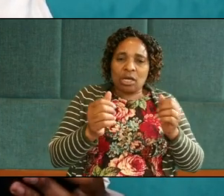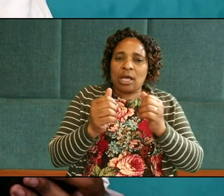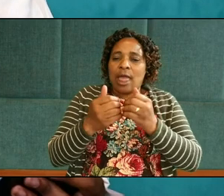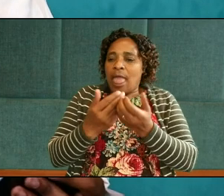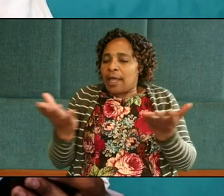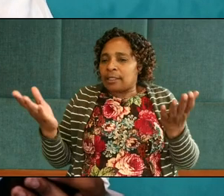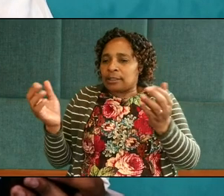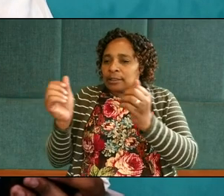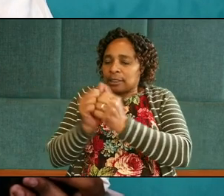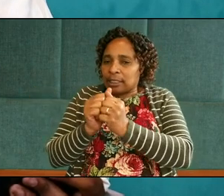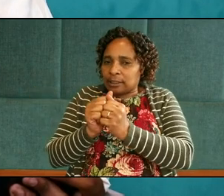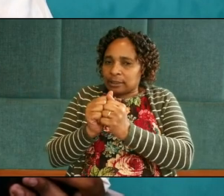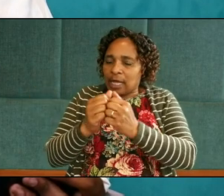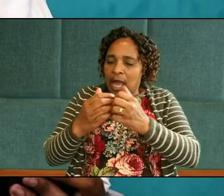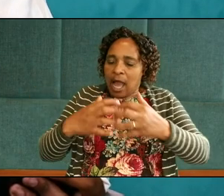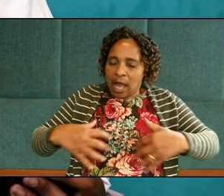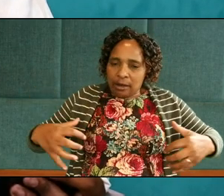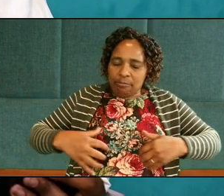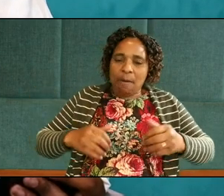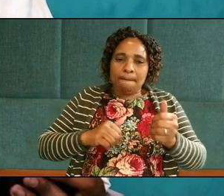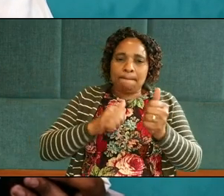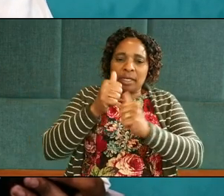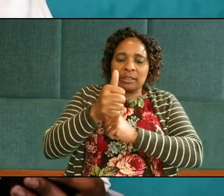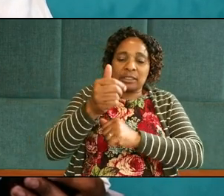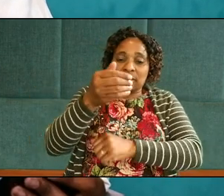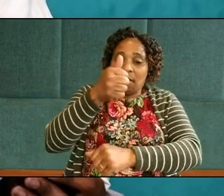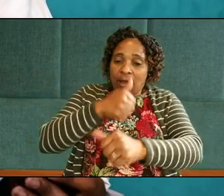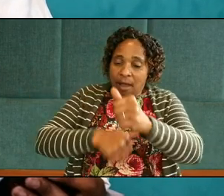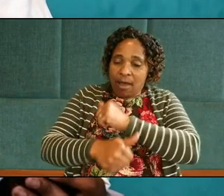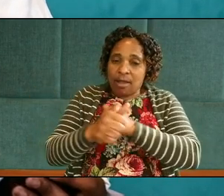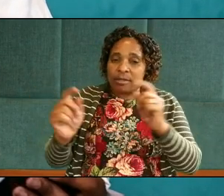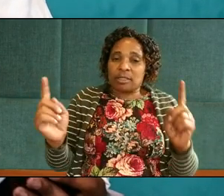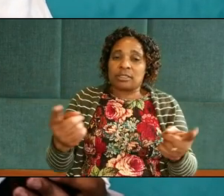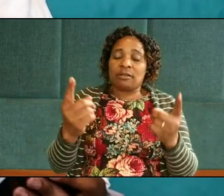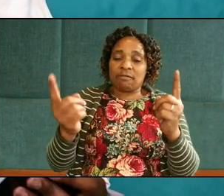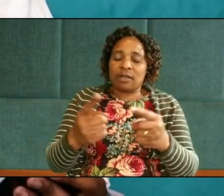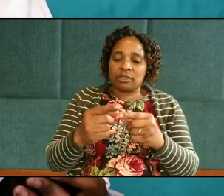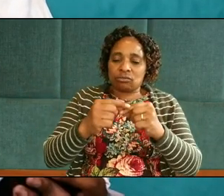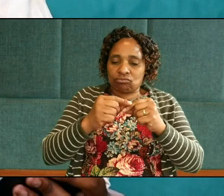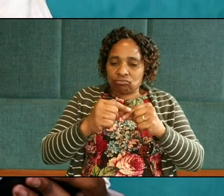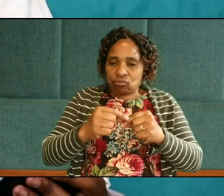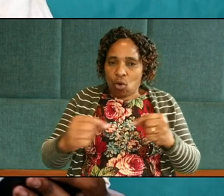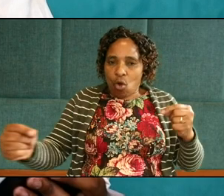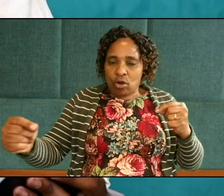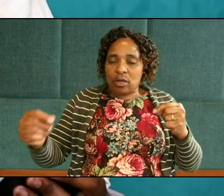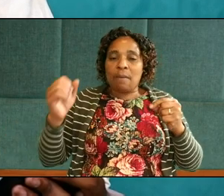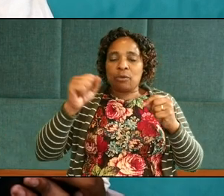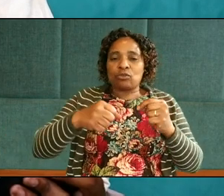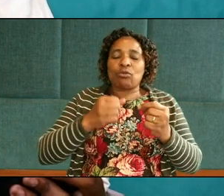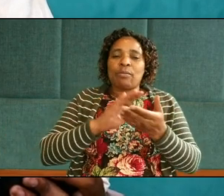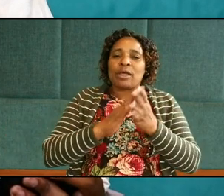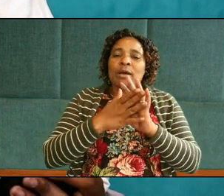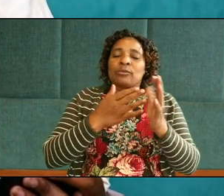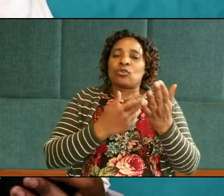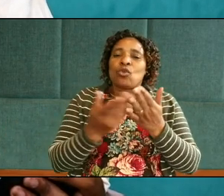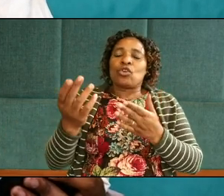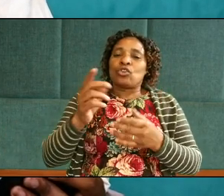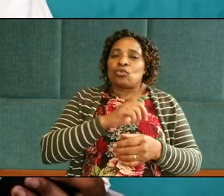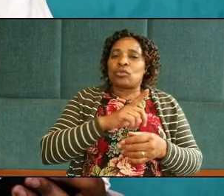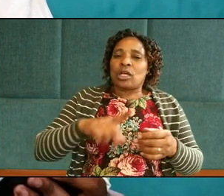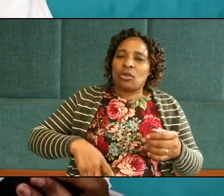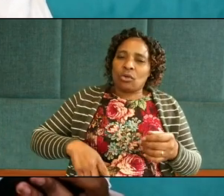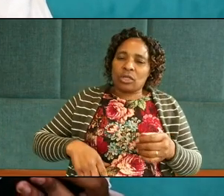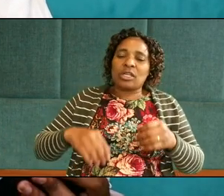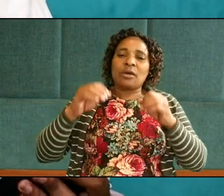that passes under the shepherd's rod will be holy to the Lord. No one may